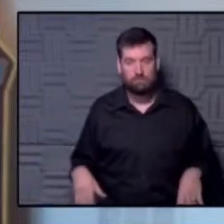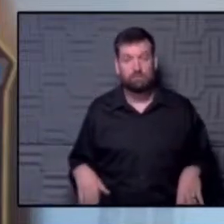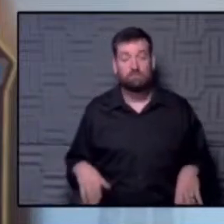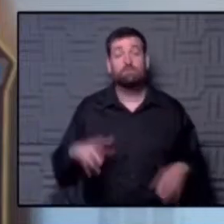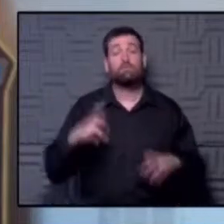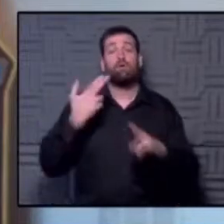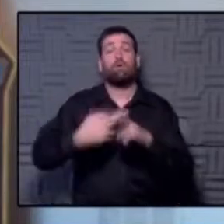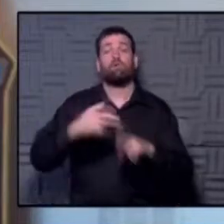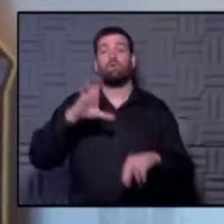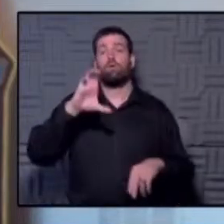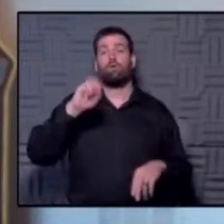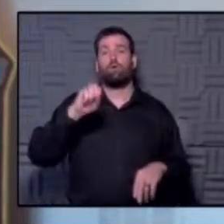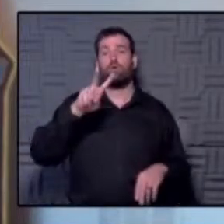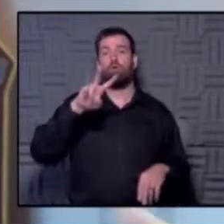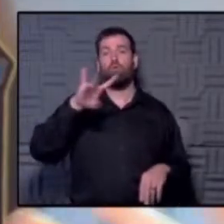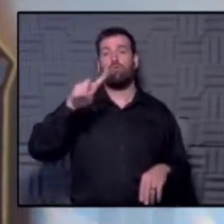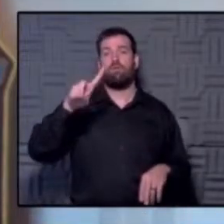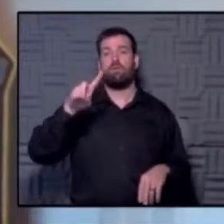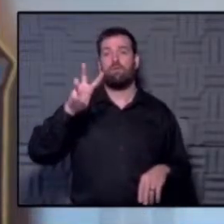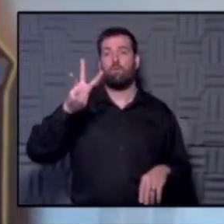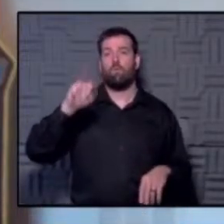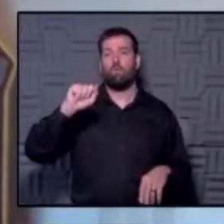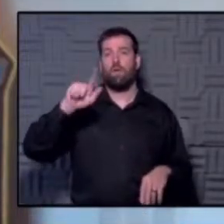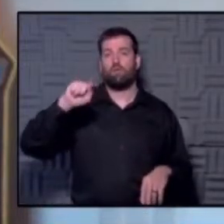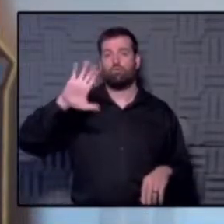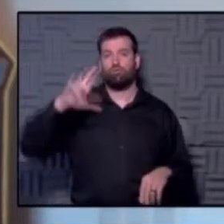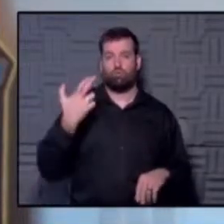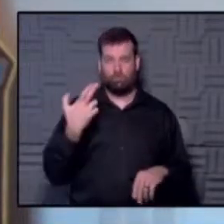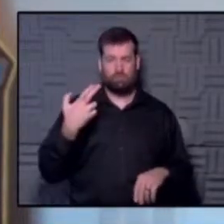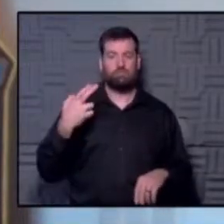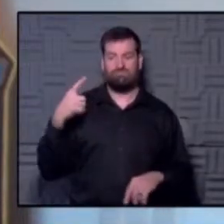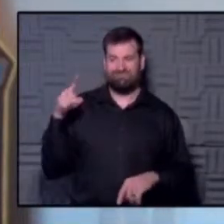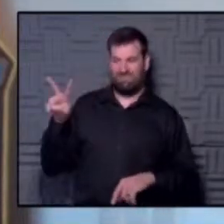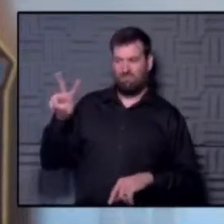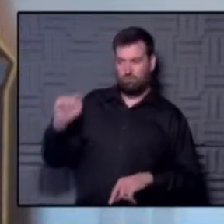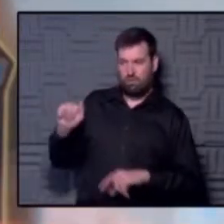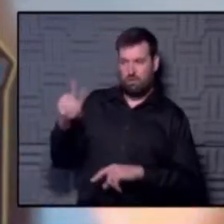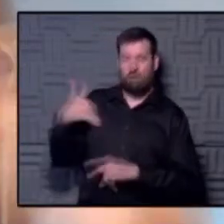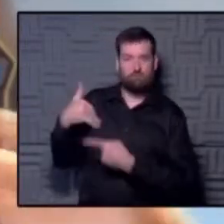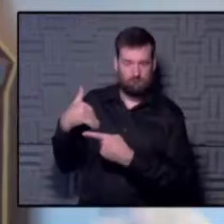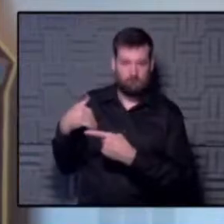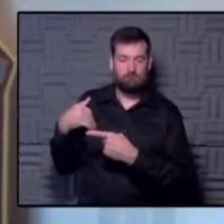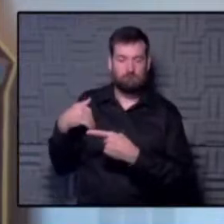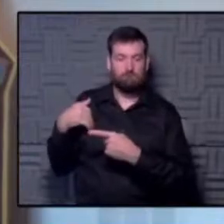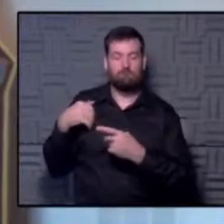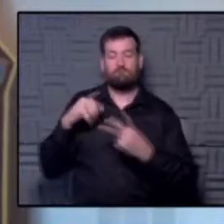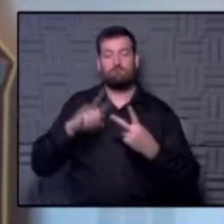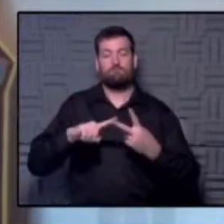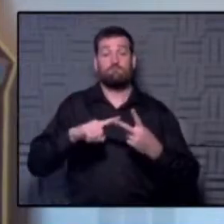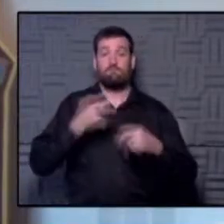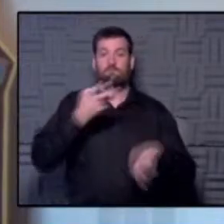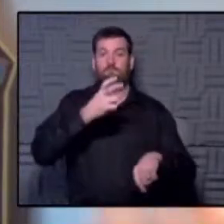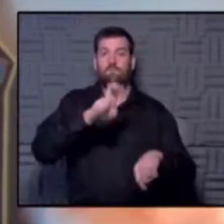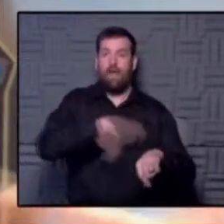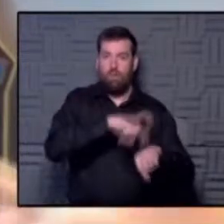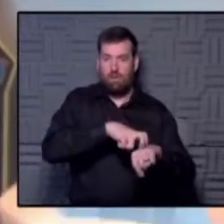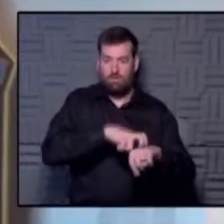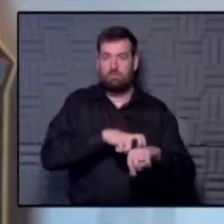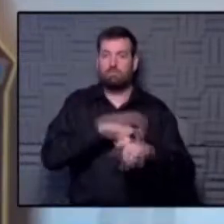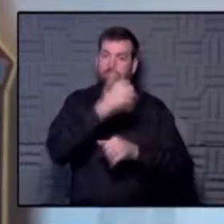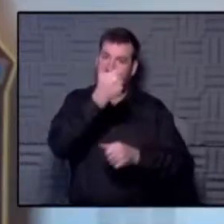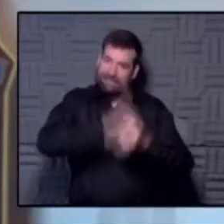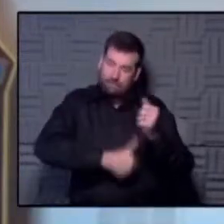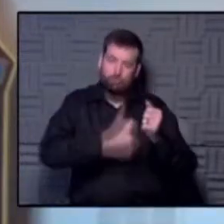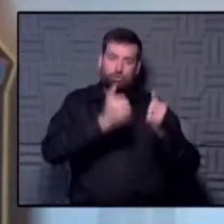called COVID Watch in Virginia that is the solution for Virginia, and there's a solution in Ireland that each of those residents